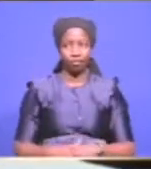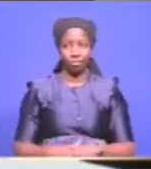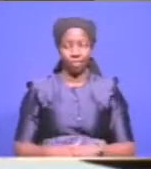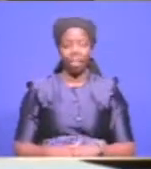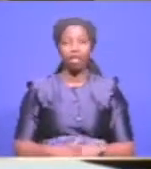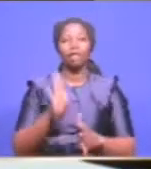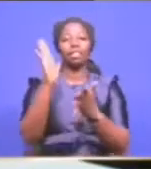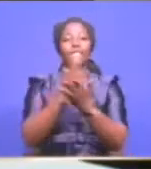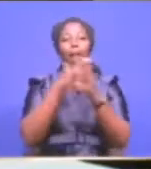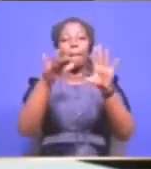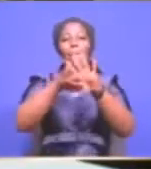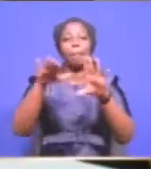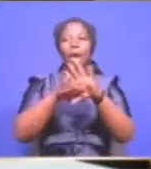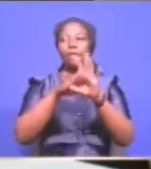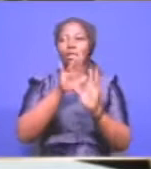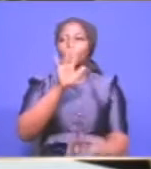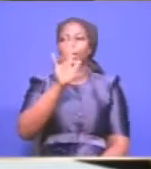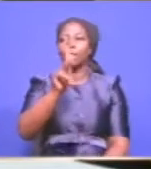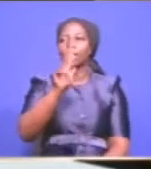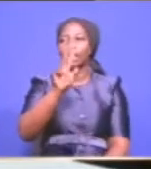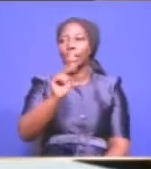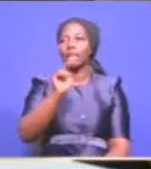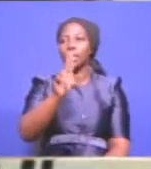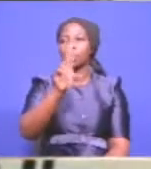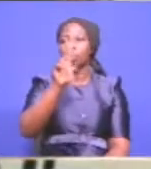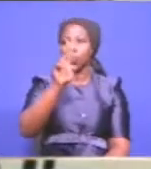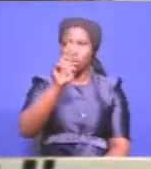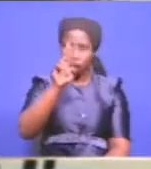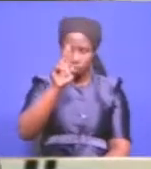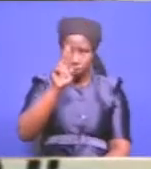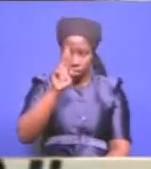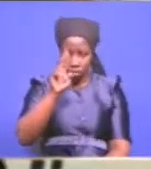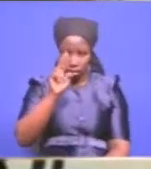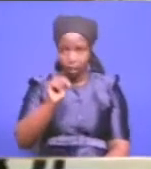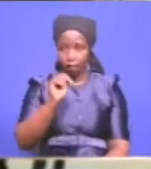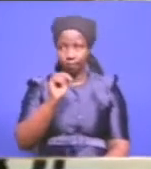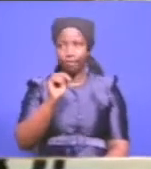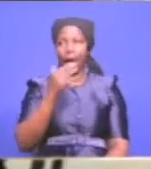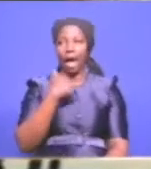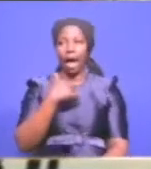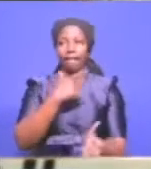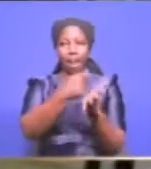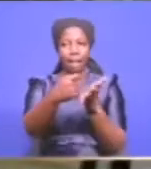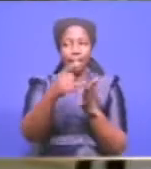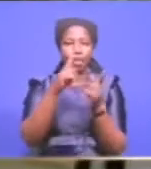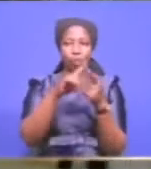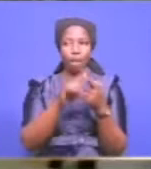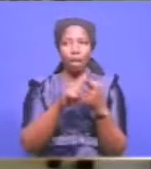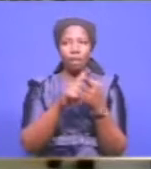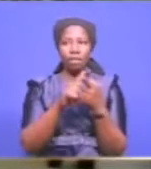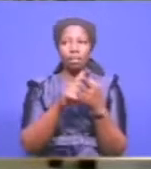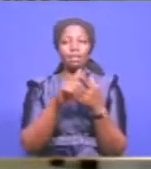A section of members of the Kenya National Union of Nurses has written to the Registrar of Trade Unions protesting the